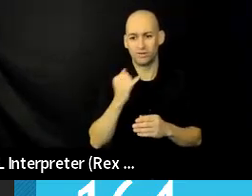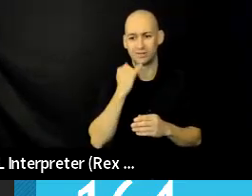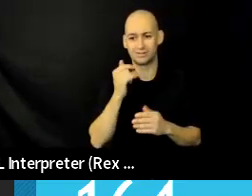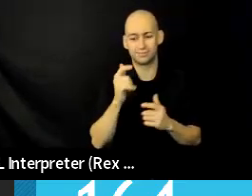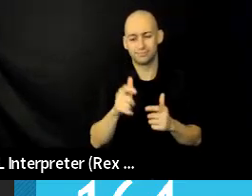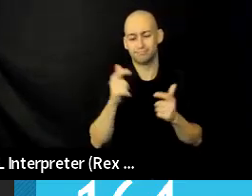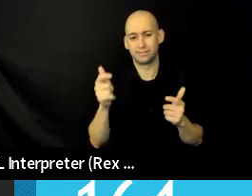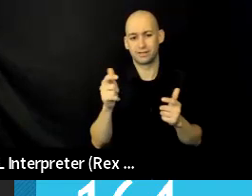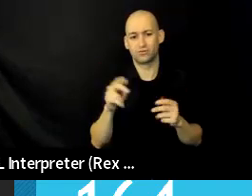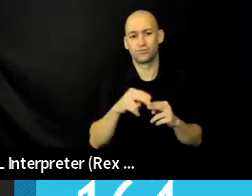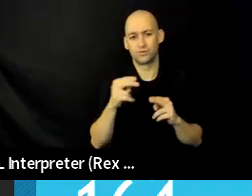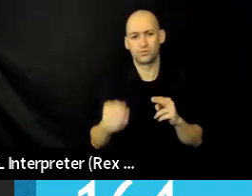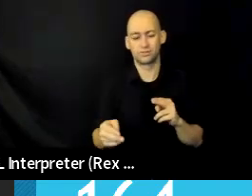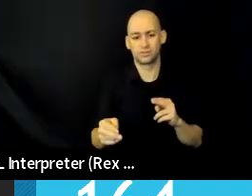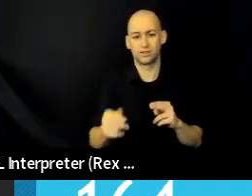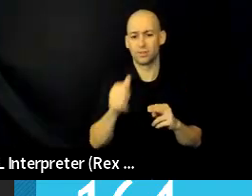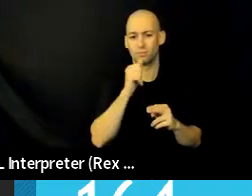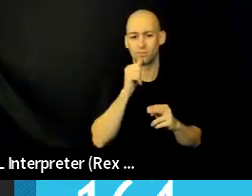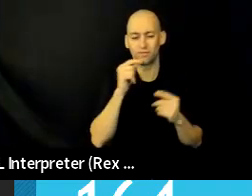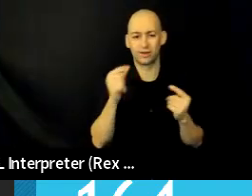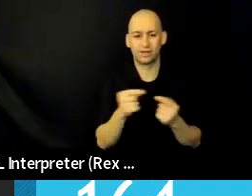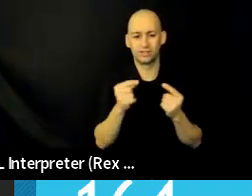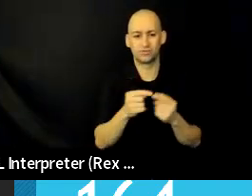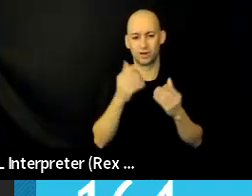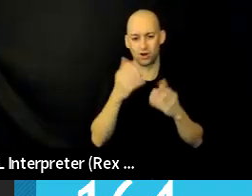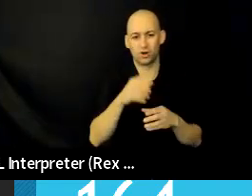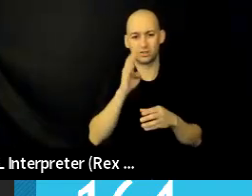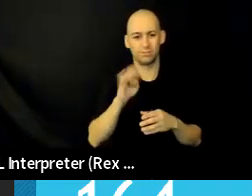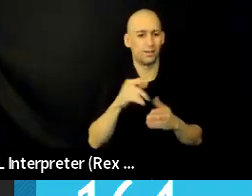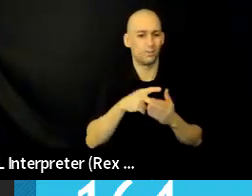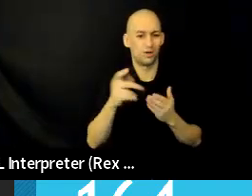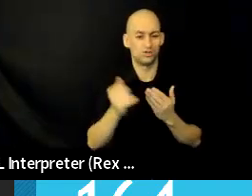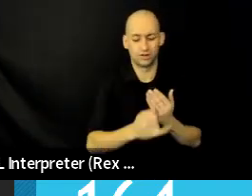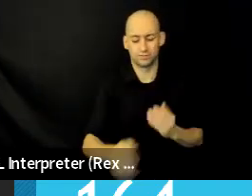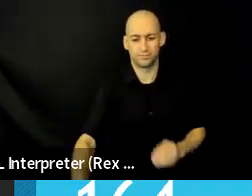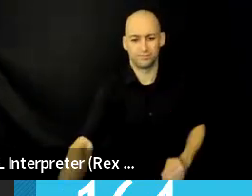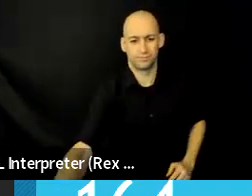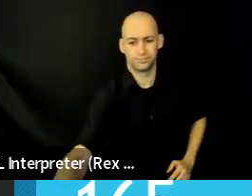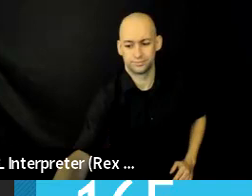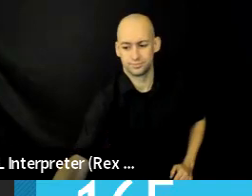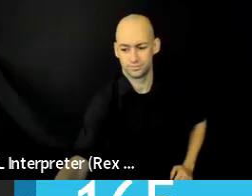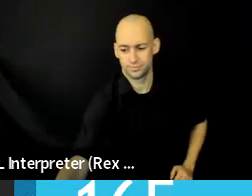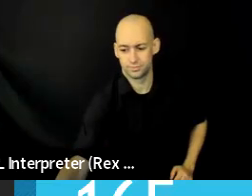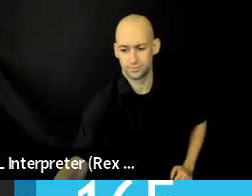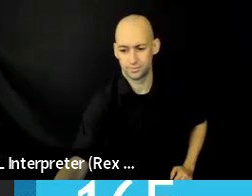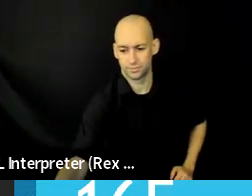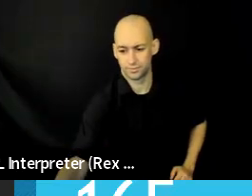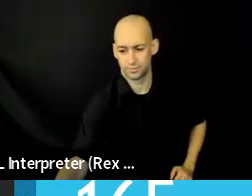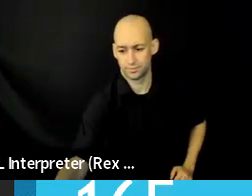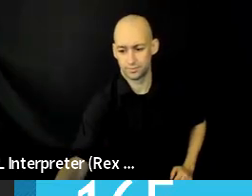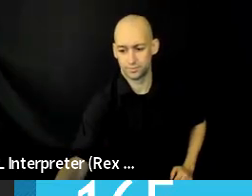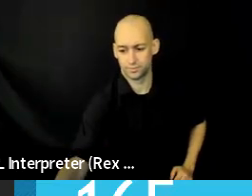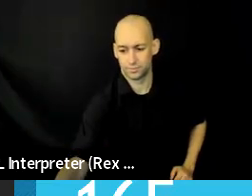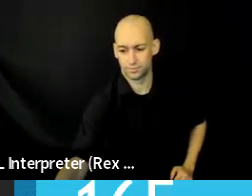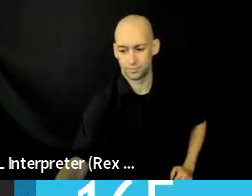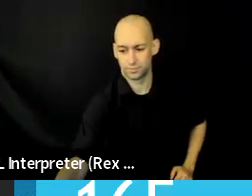significantly reduce the private injury caused by the project. Next slide, please.